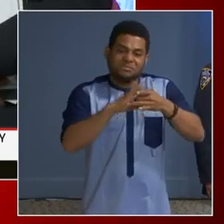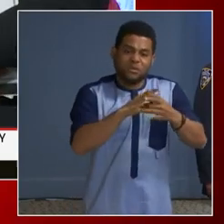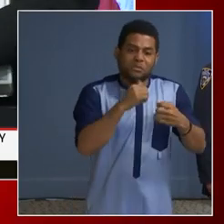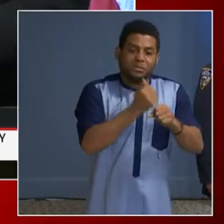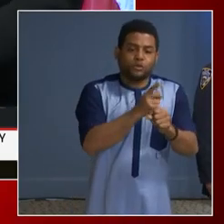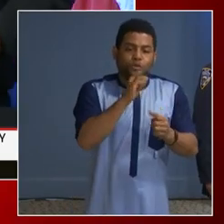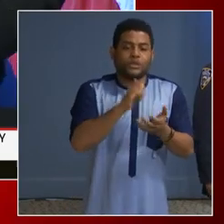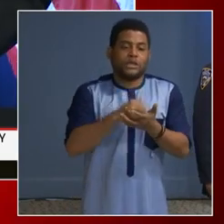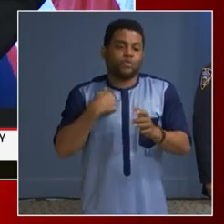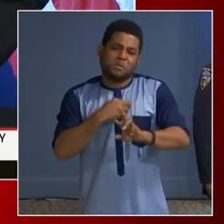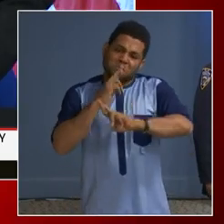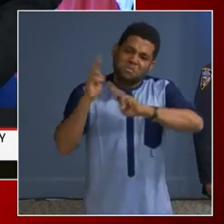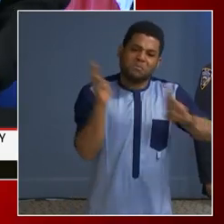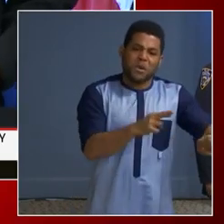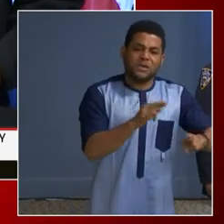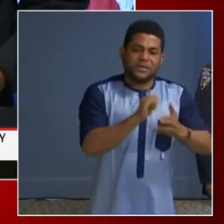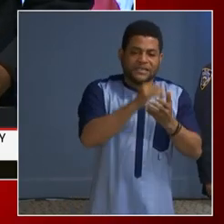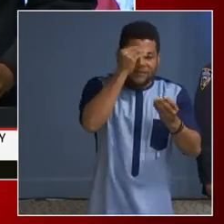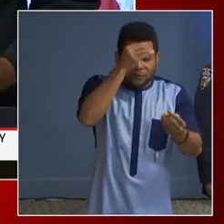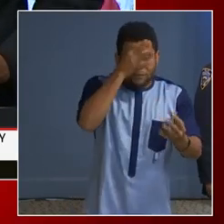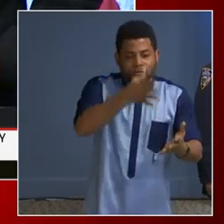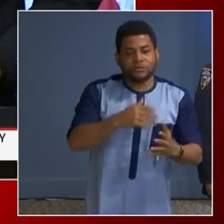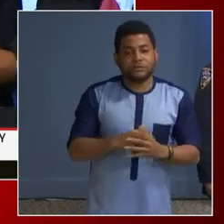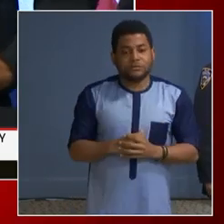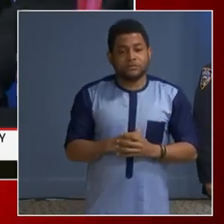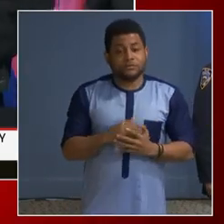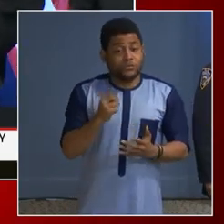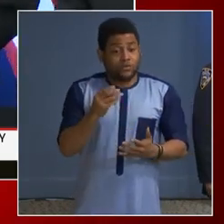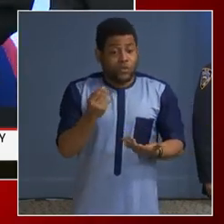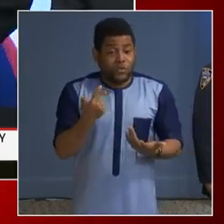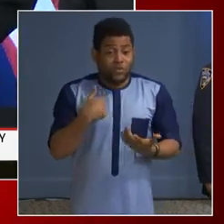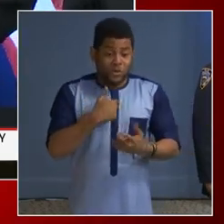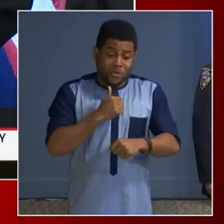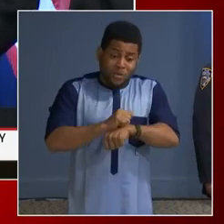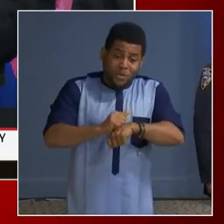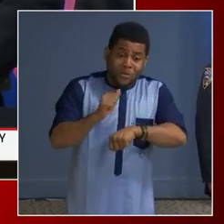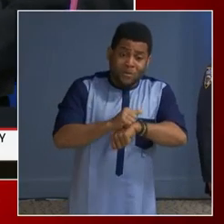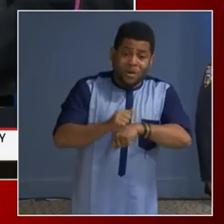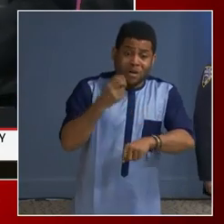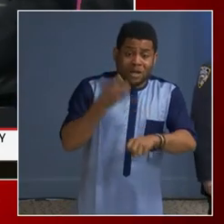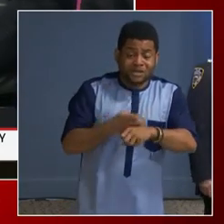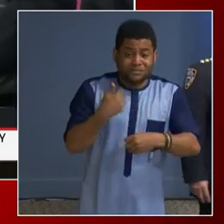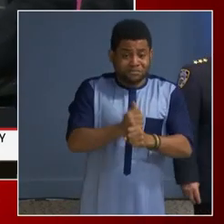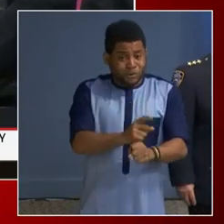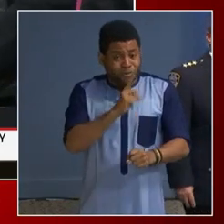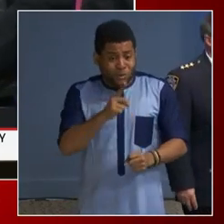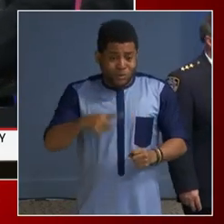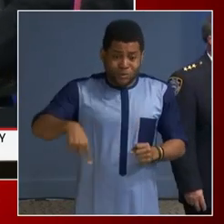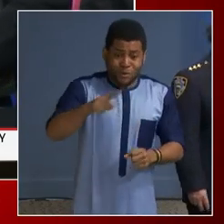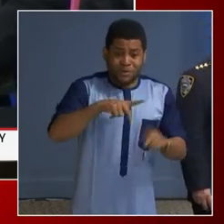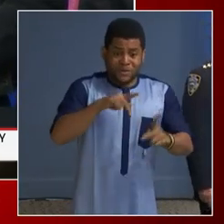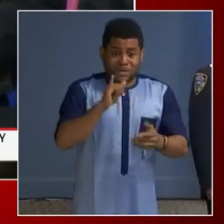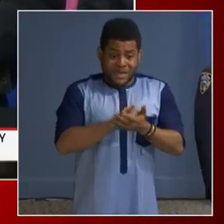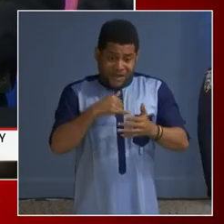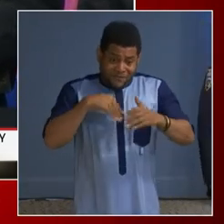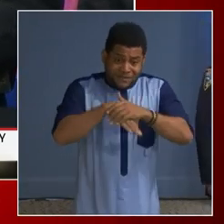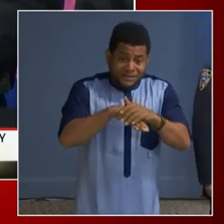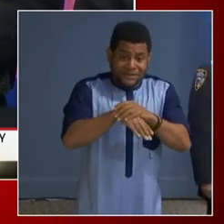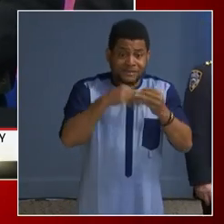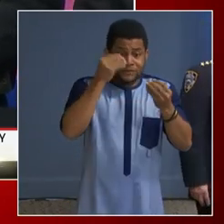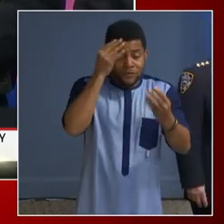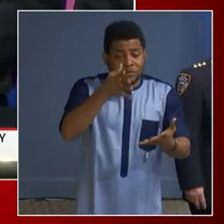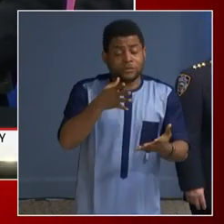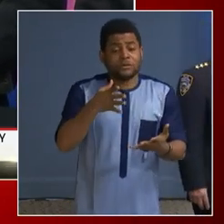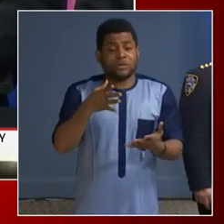information. So we're working really hard to make sure people can access safety. We're hearing from our outreach workers that